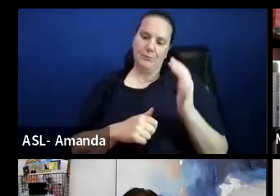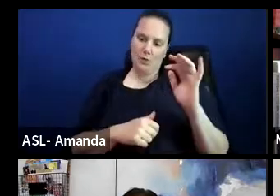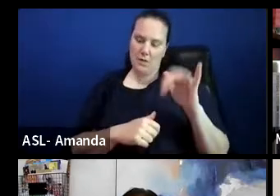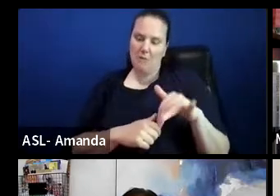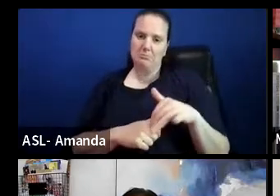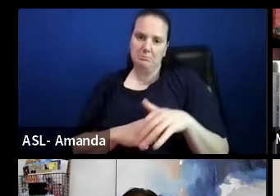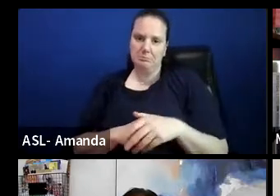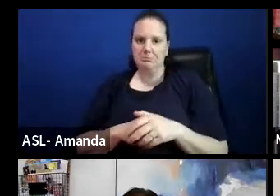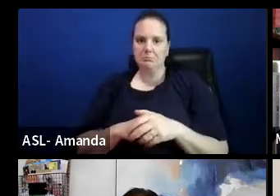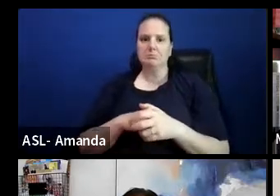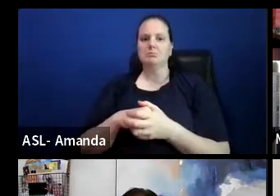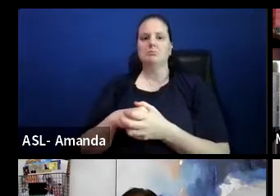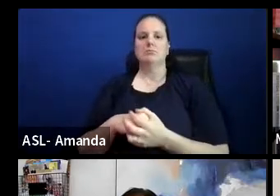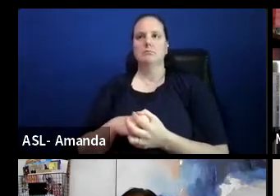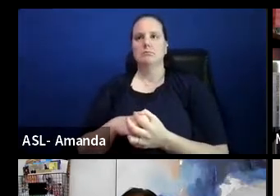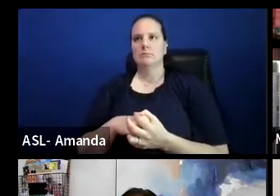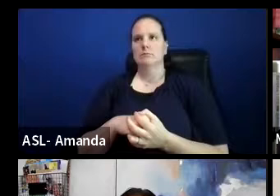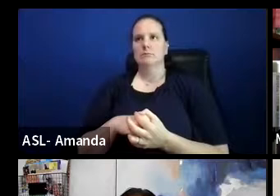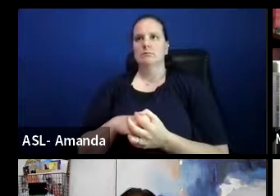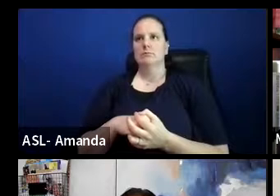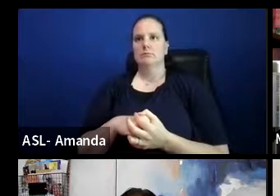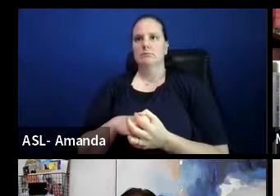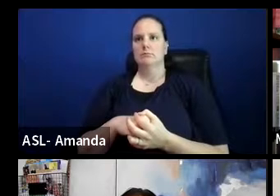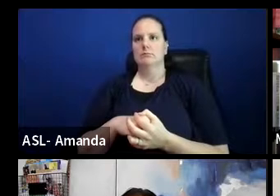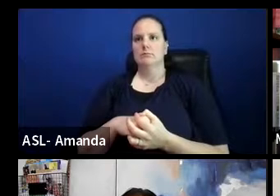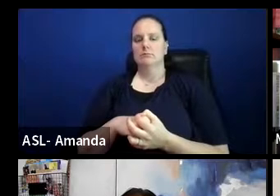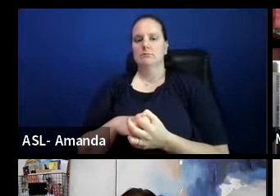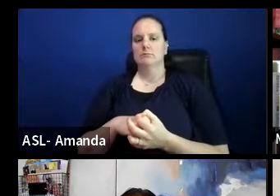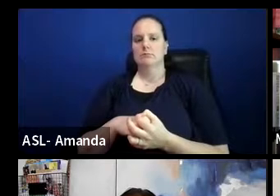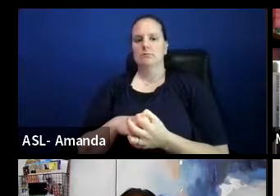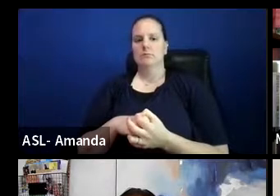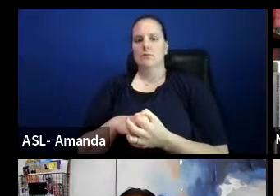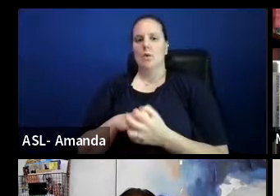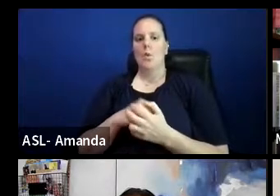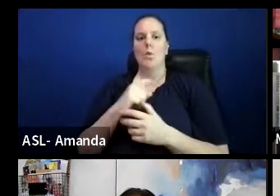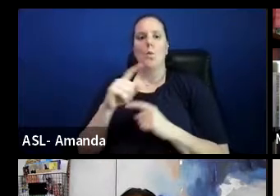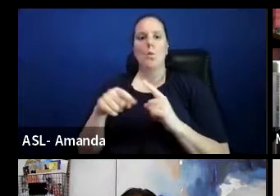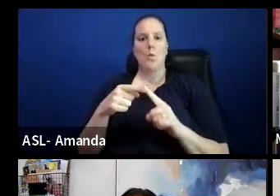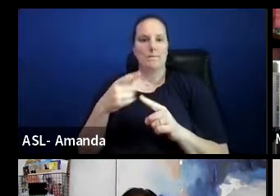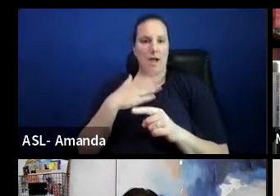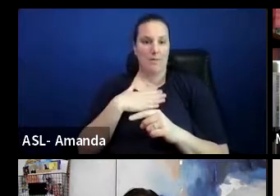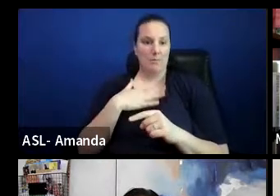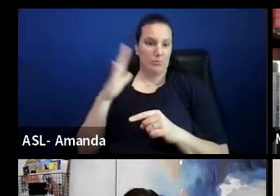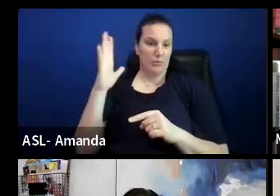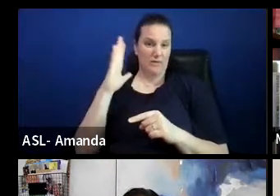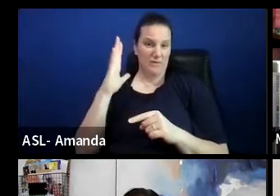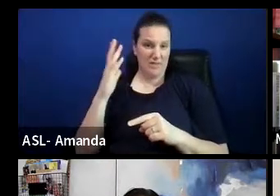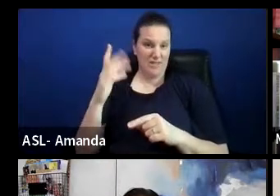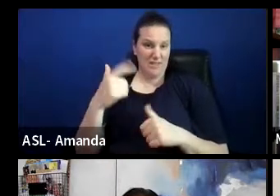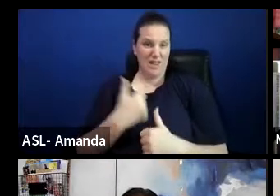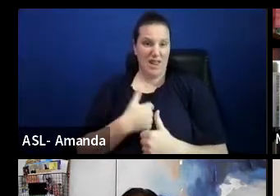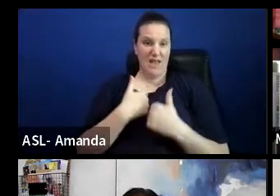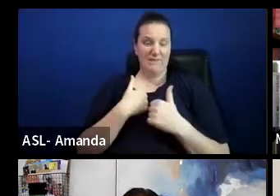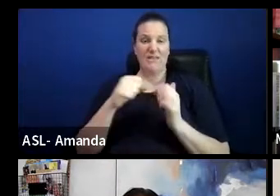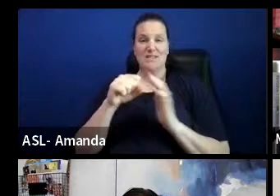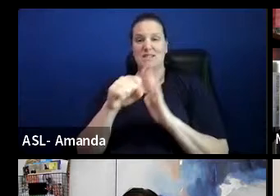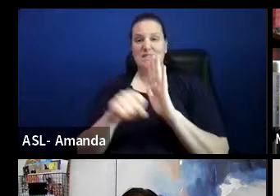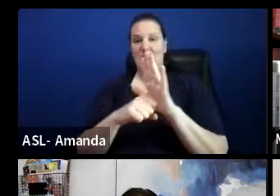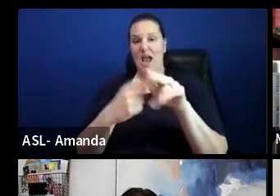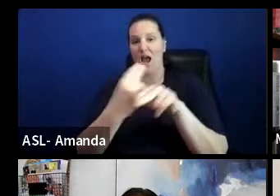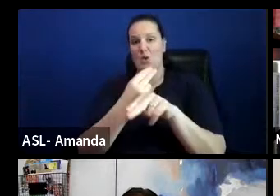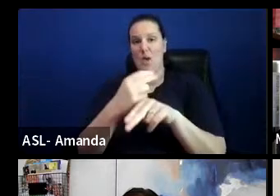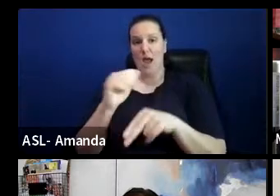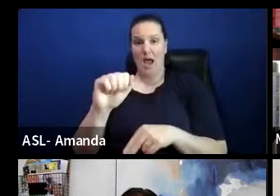but it is I had, in my previous life as state highway administrator, had